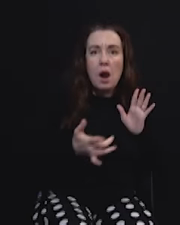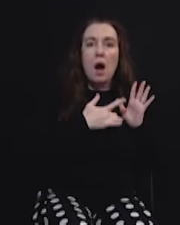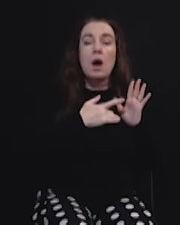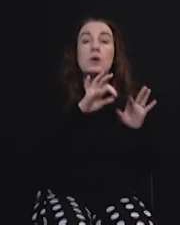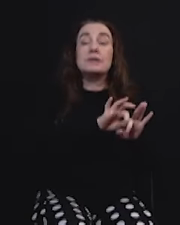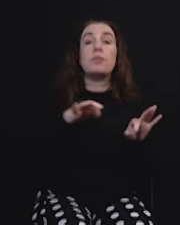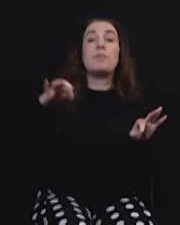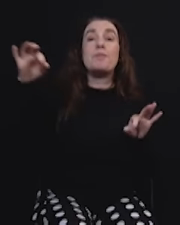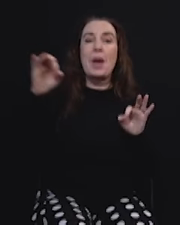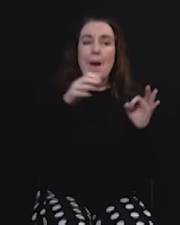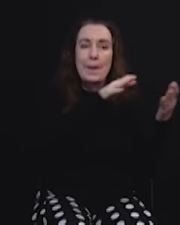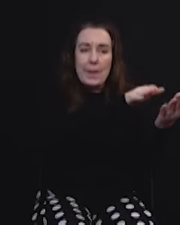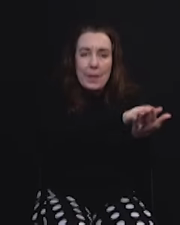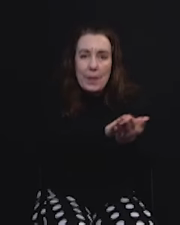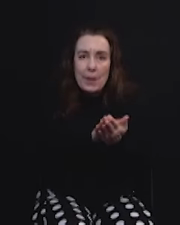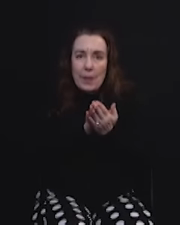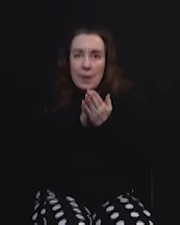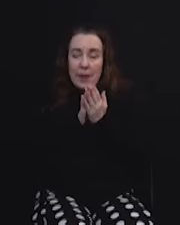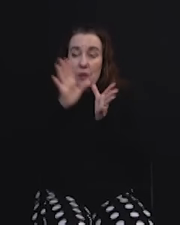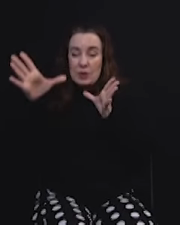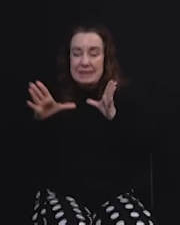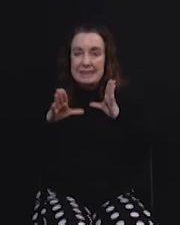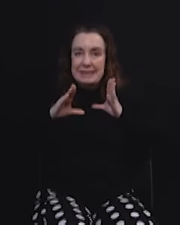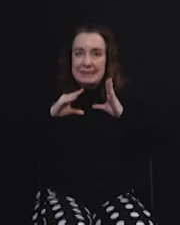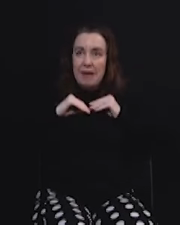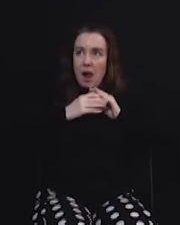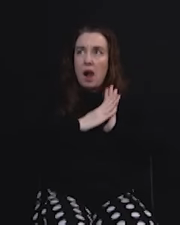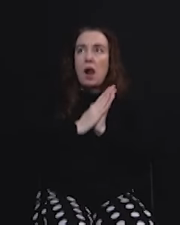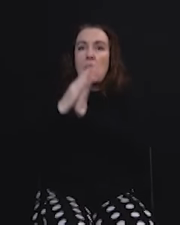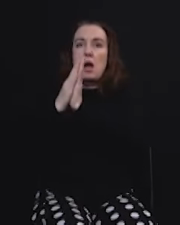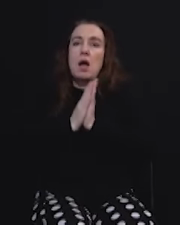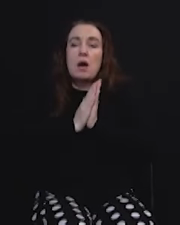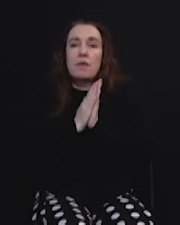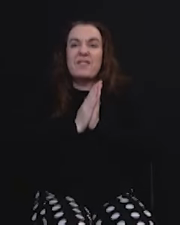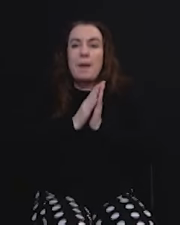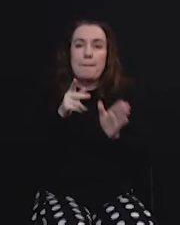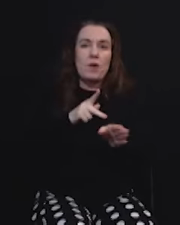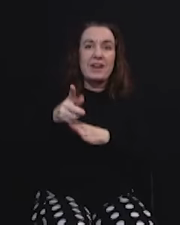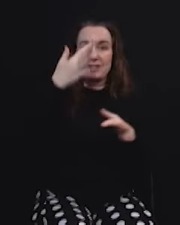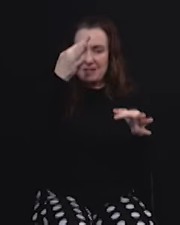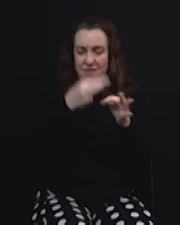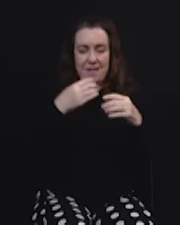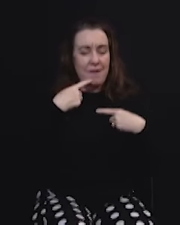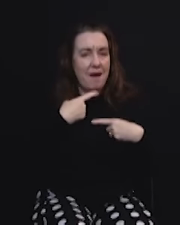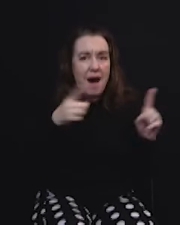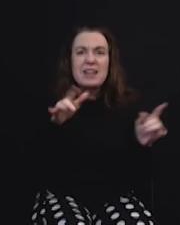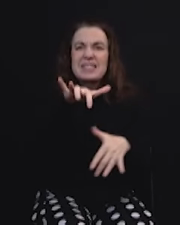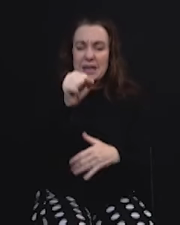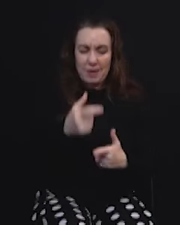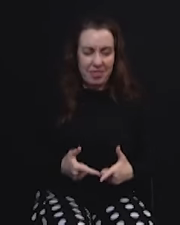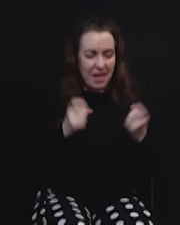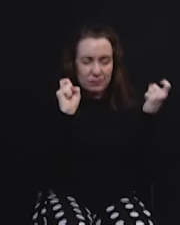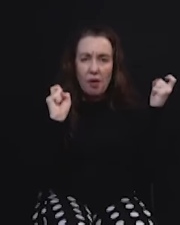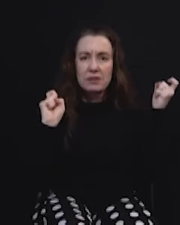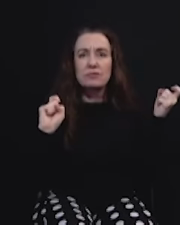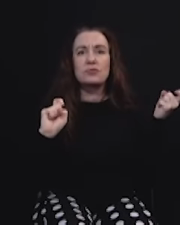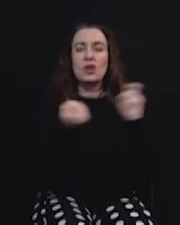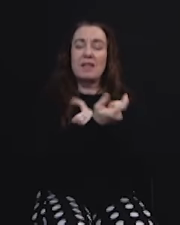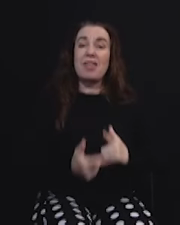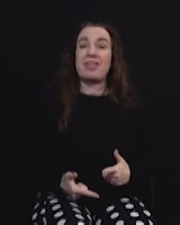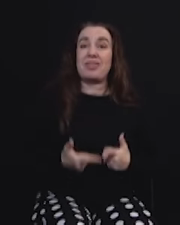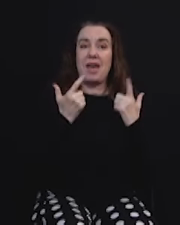spirit draws those who would receive you closer to you. And professions of faith, yes, Lord, but may lives be changed. May